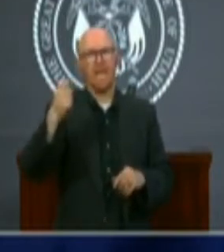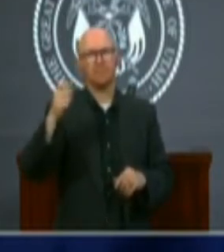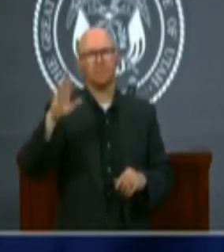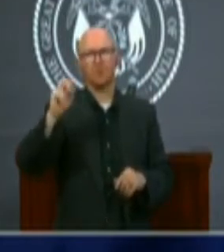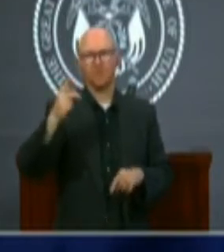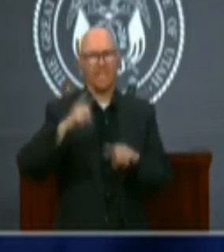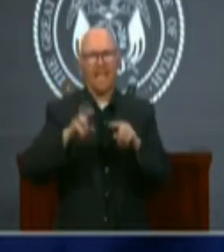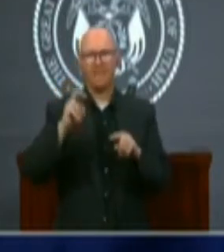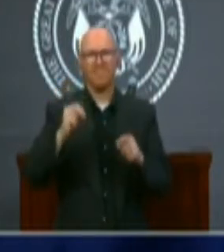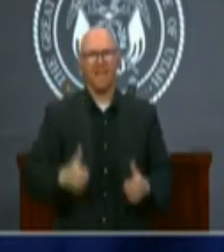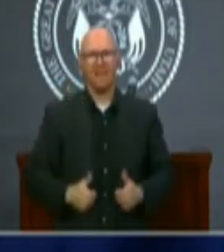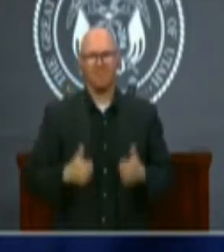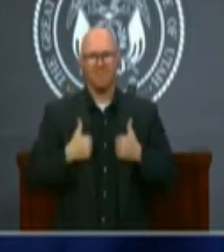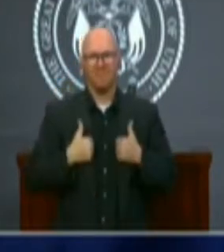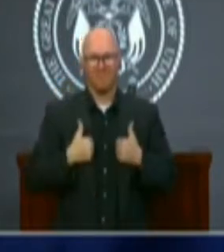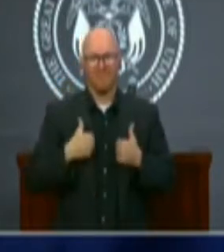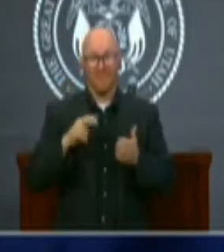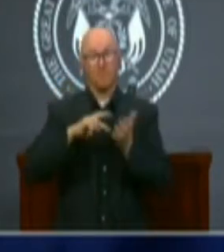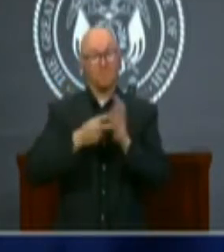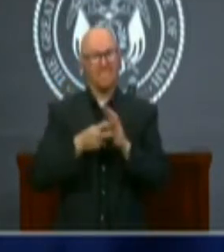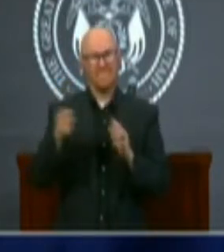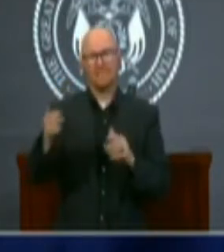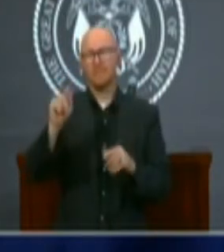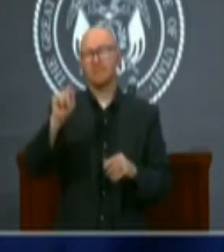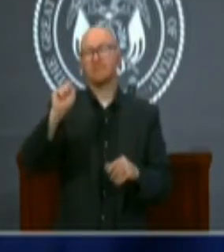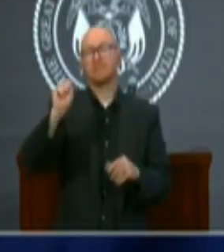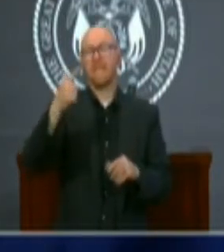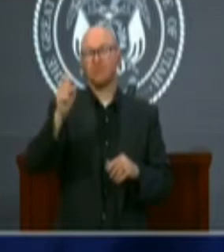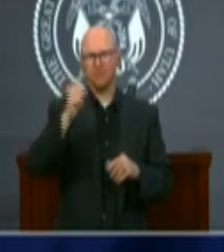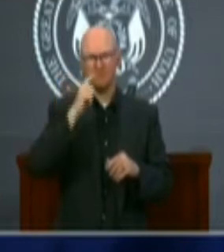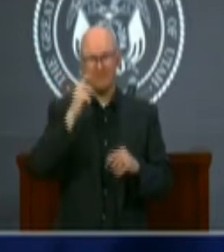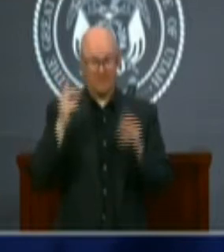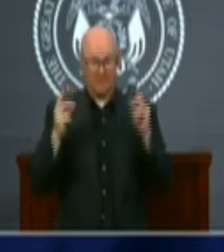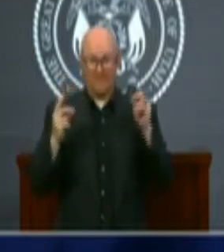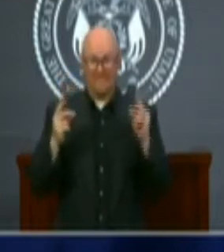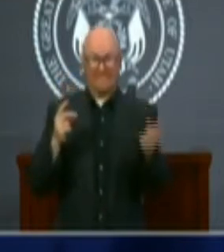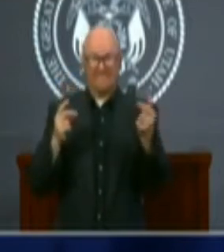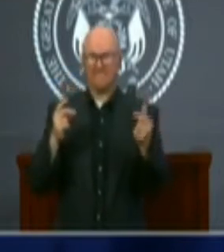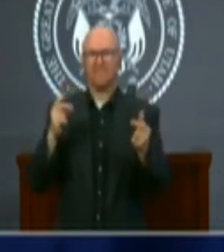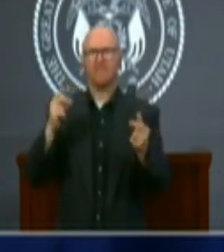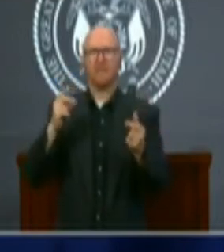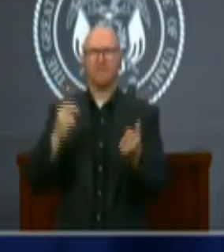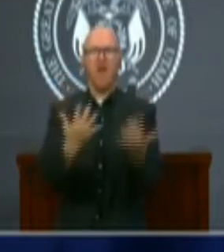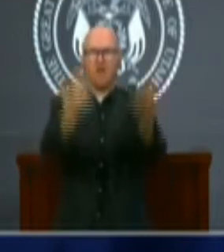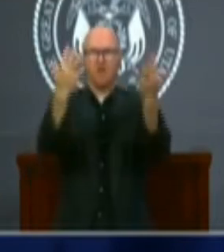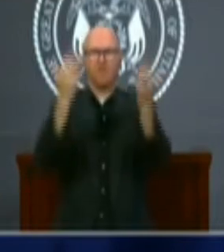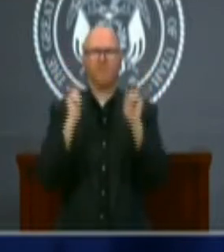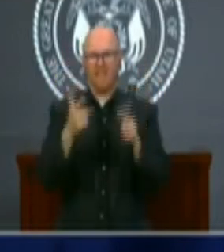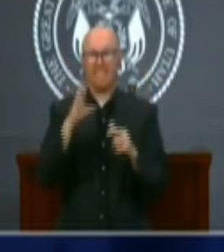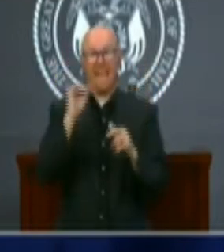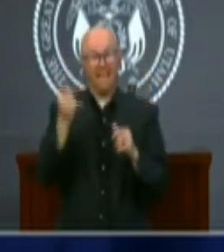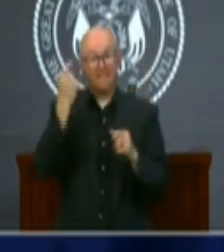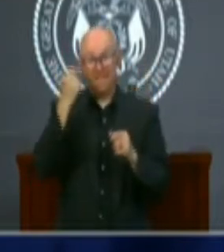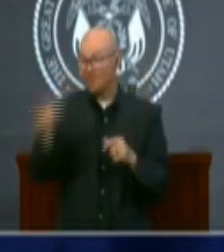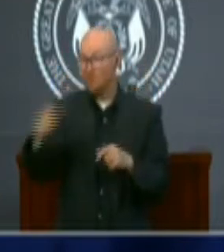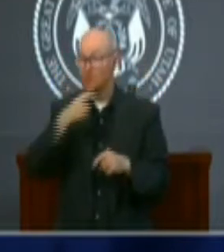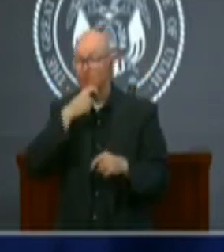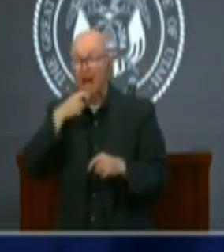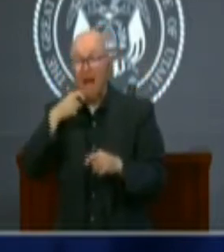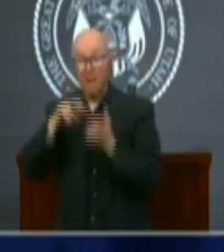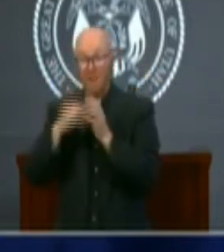little moisture in them, they basically act like toilet paper. One spark and it just runs. And so you also need to